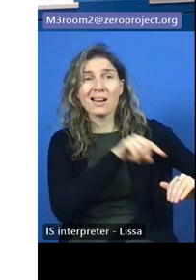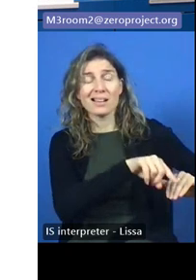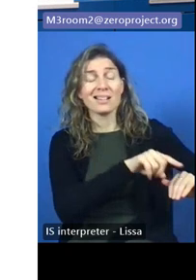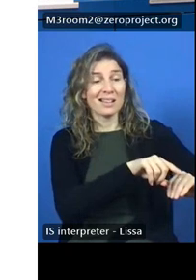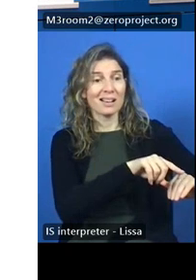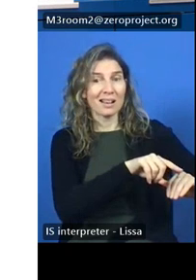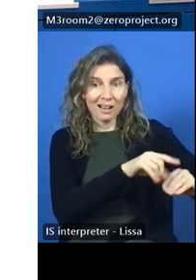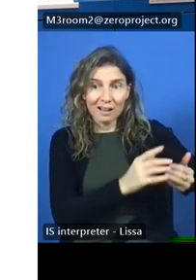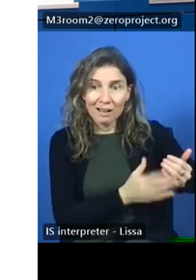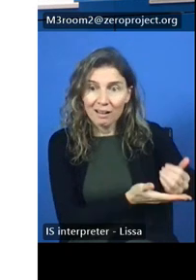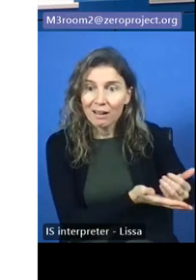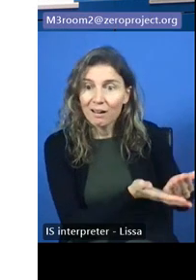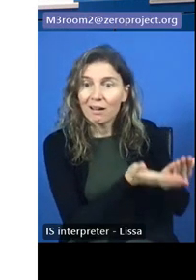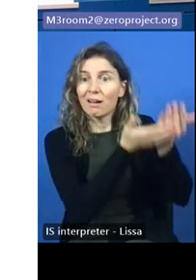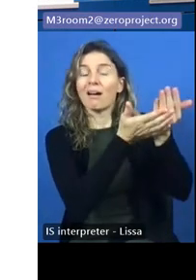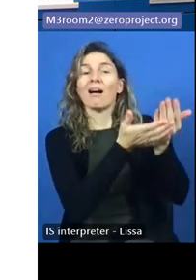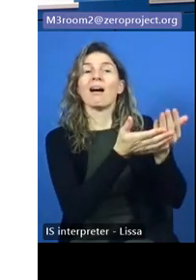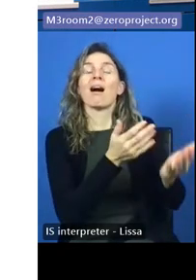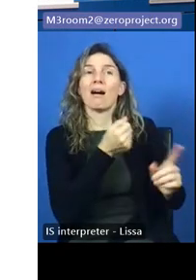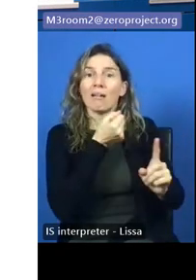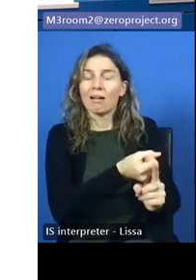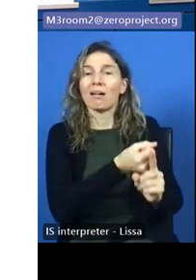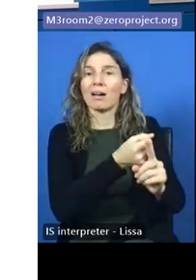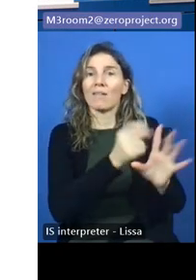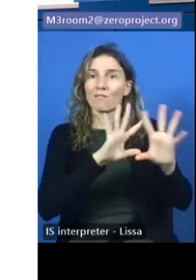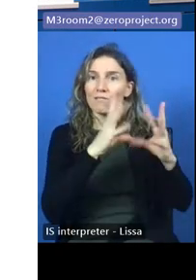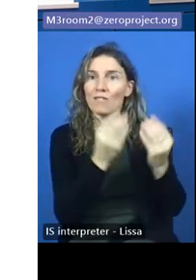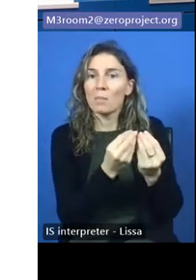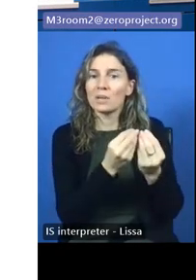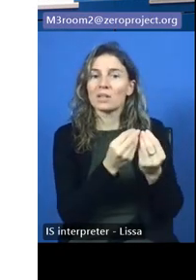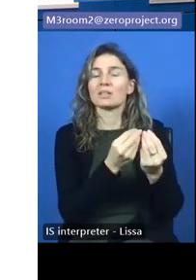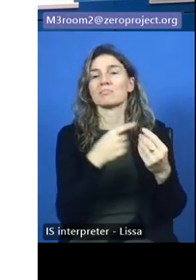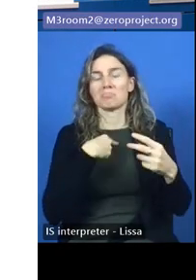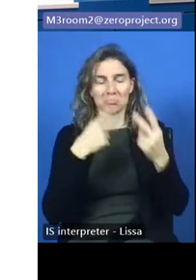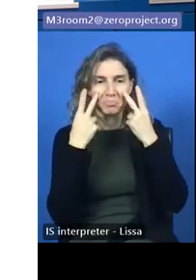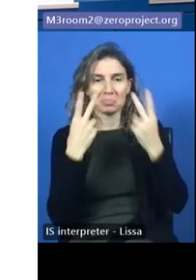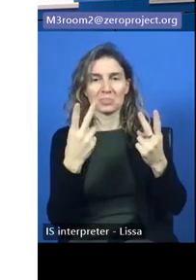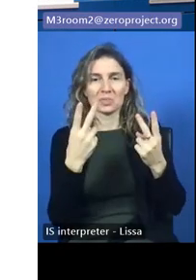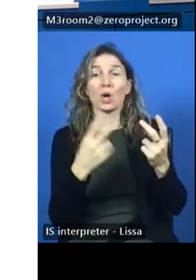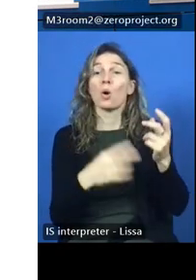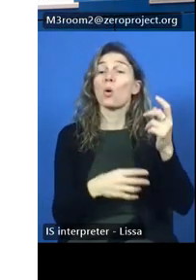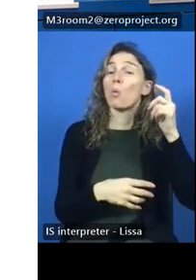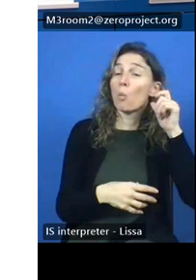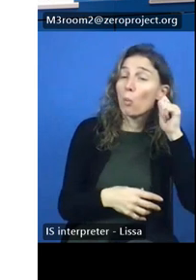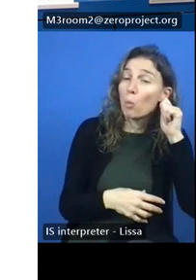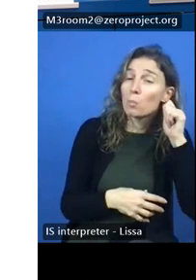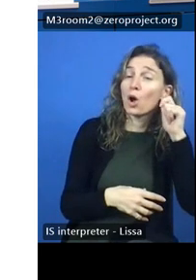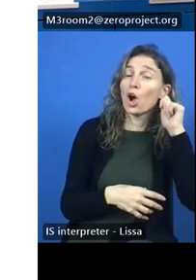change. I have learned truly that women and girls have the power to change the world.